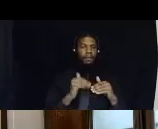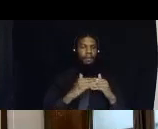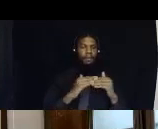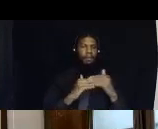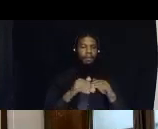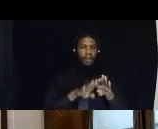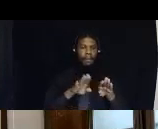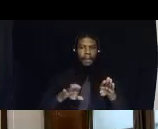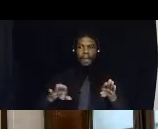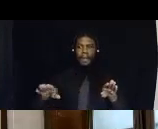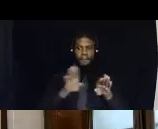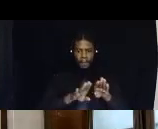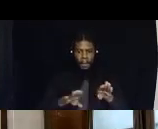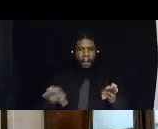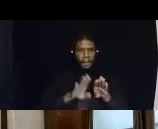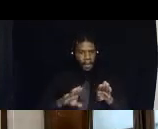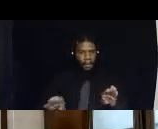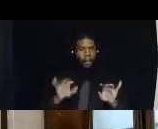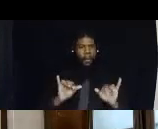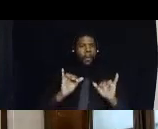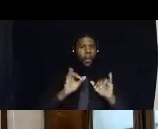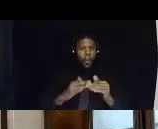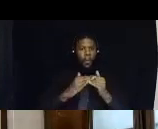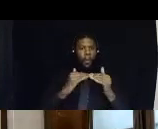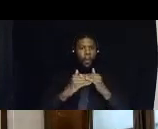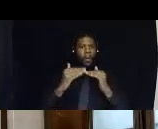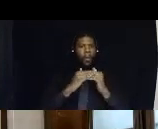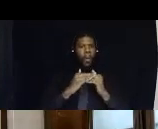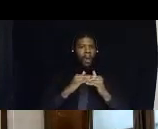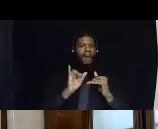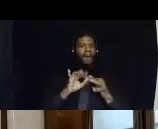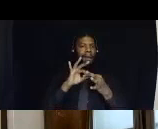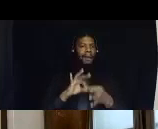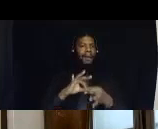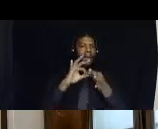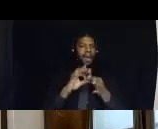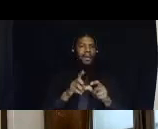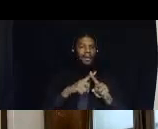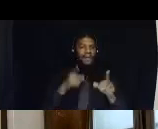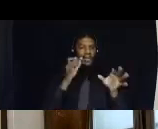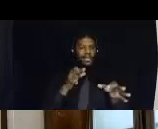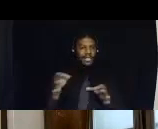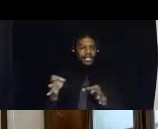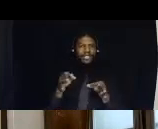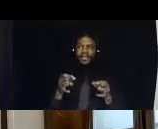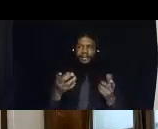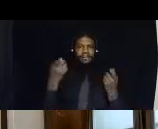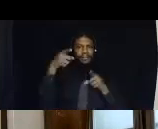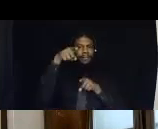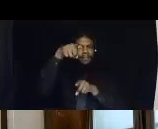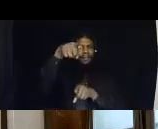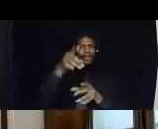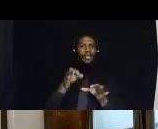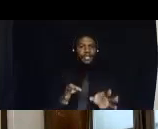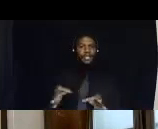was, another layer of decision making happening alongside the intentional one. It's